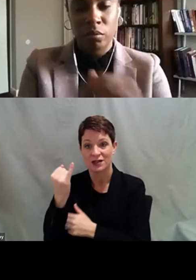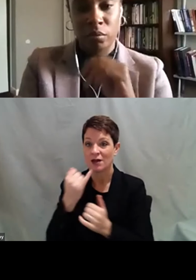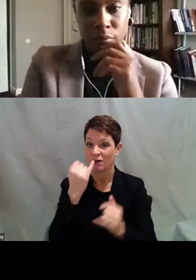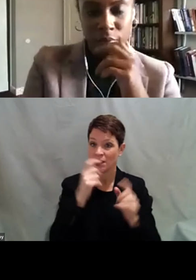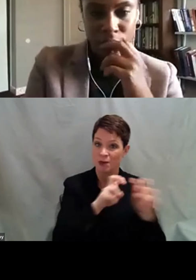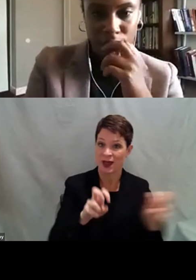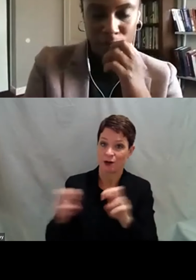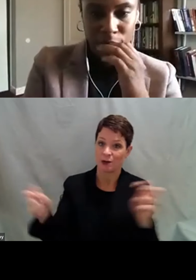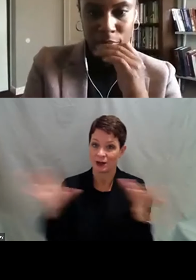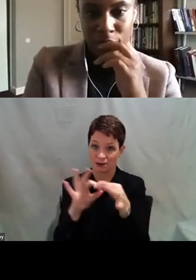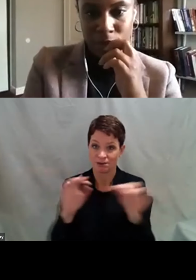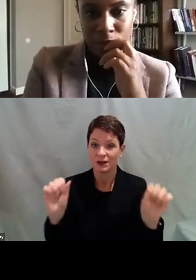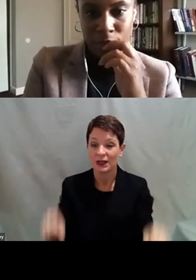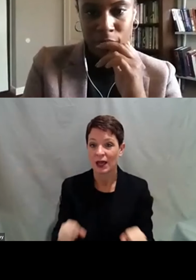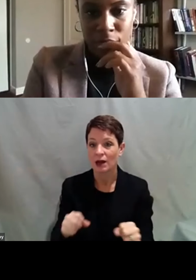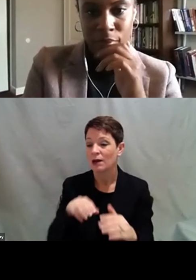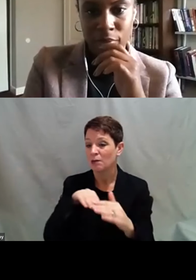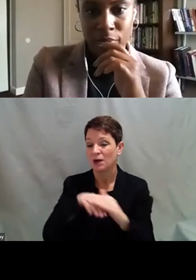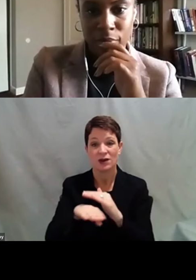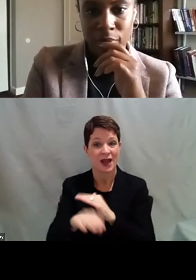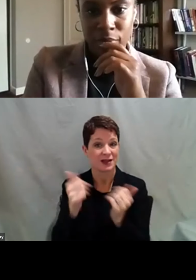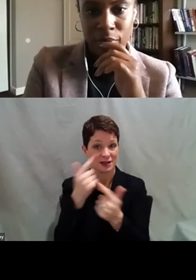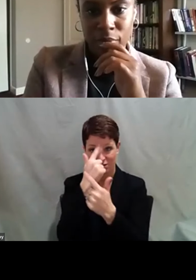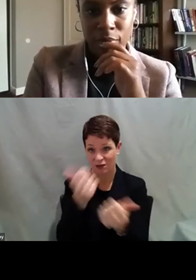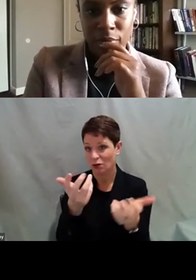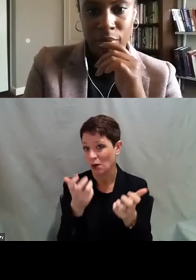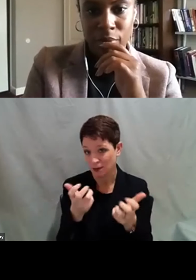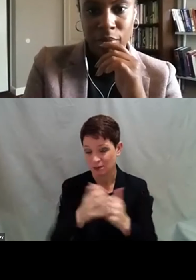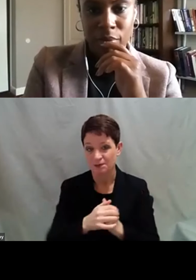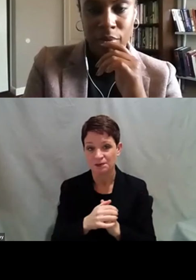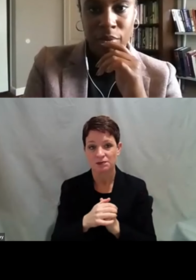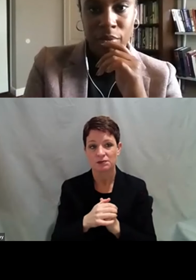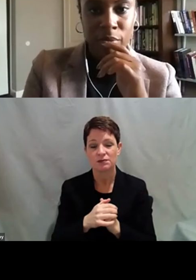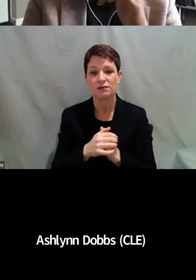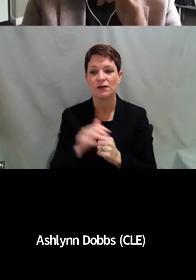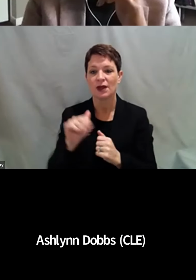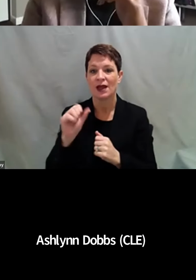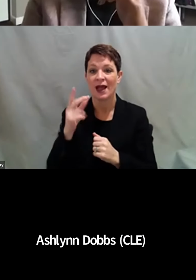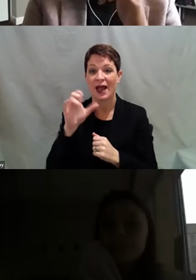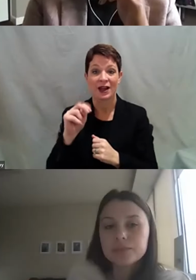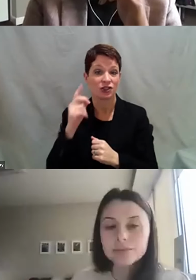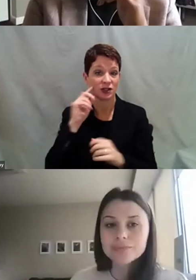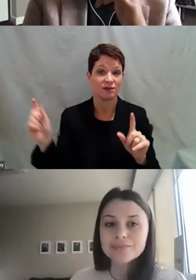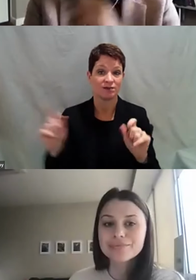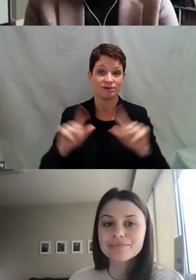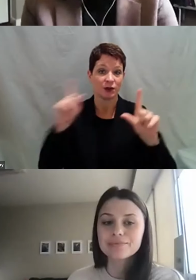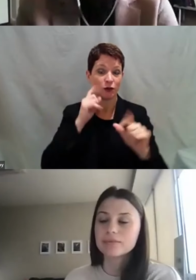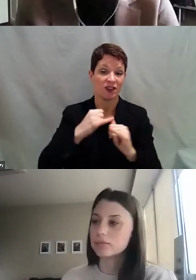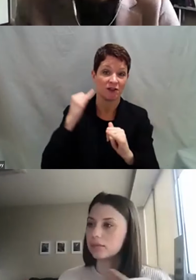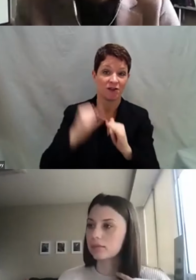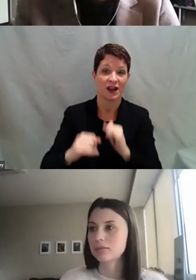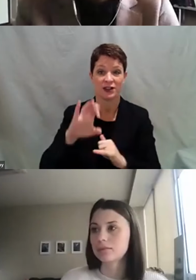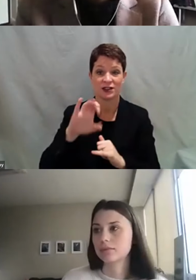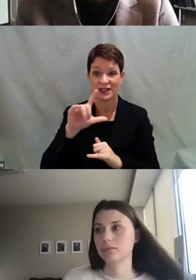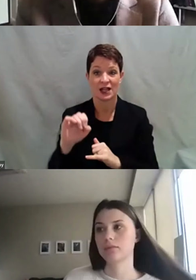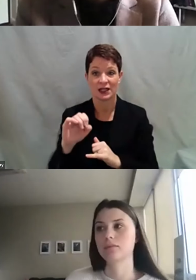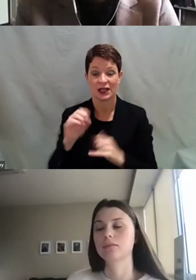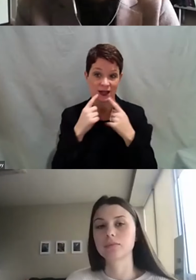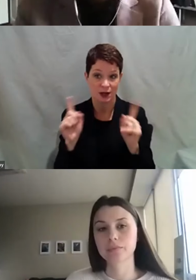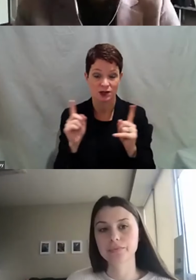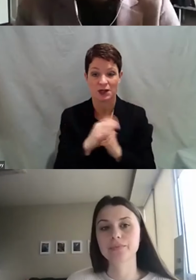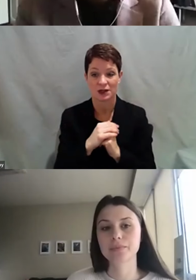those will be accessible to everyone if you want to take a look. Let me call up Ashlyn for our final continuing legal education